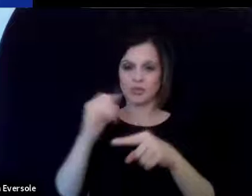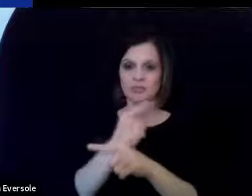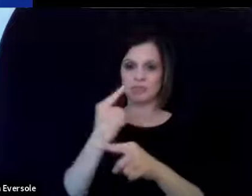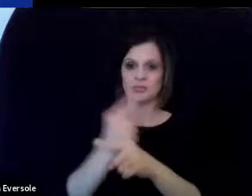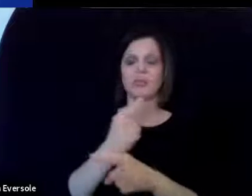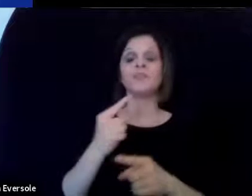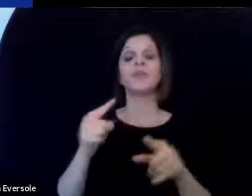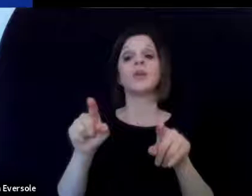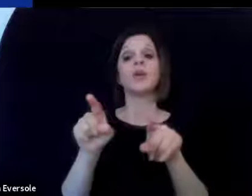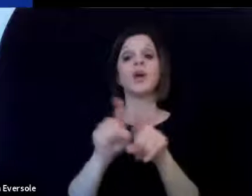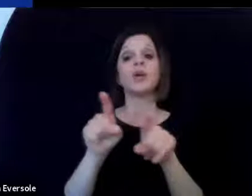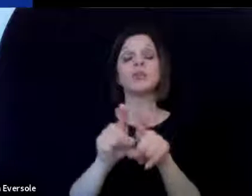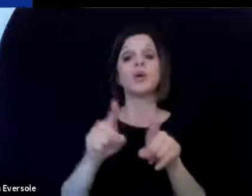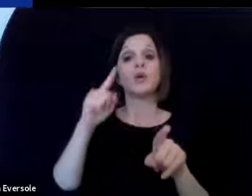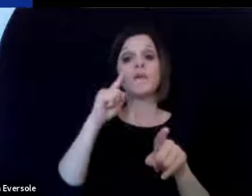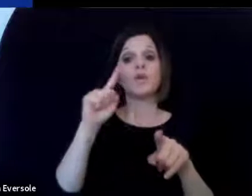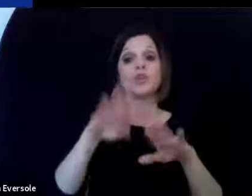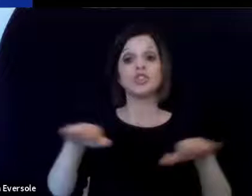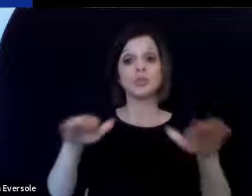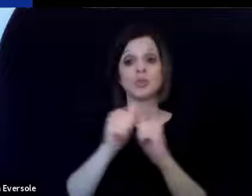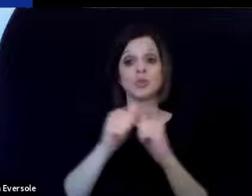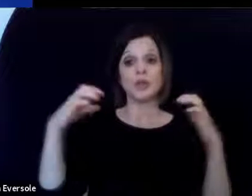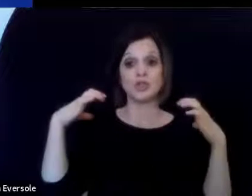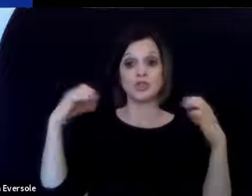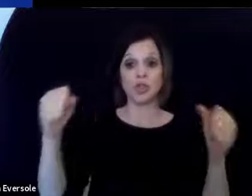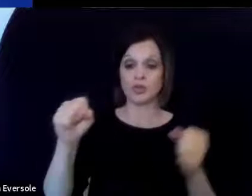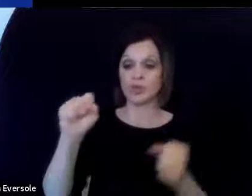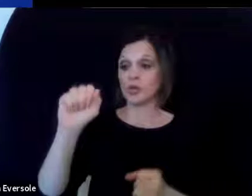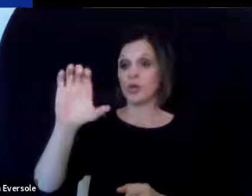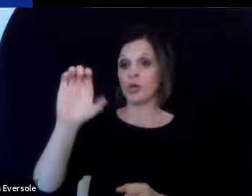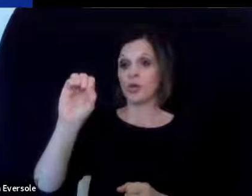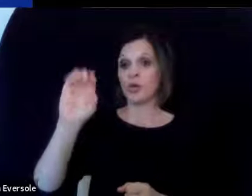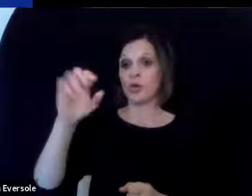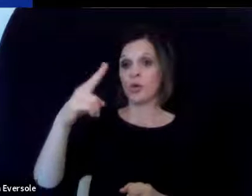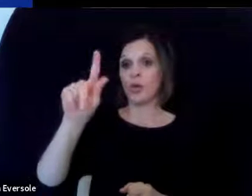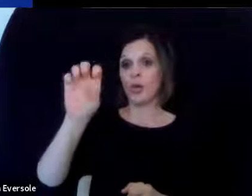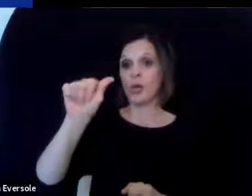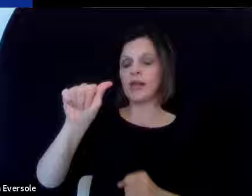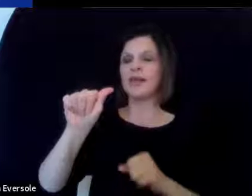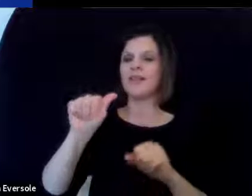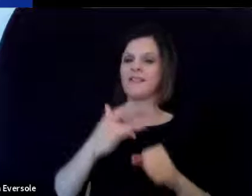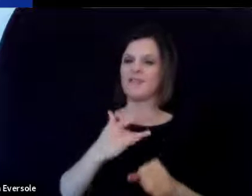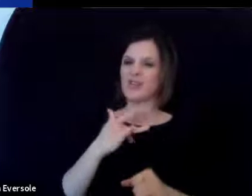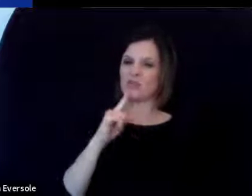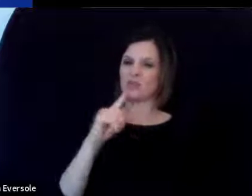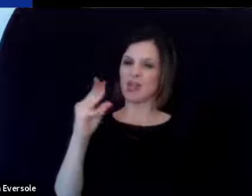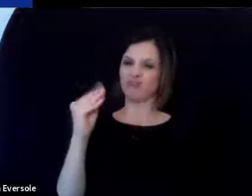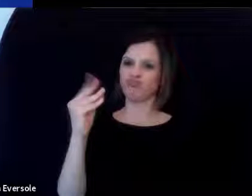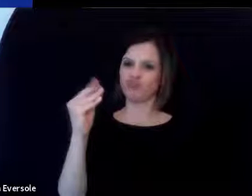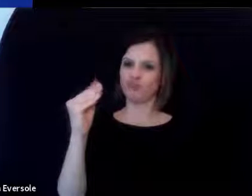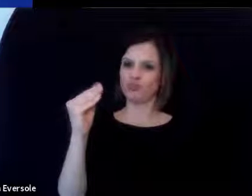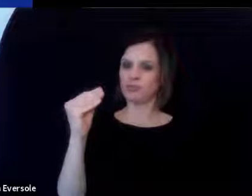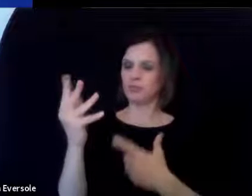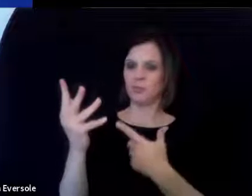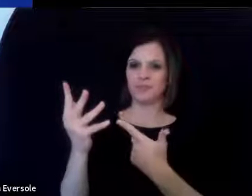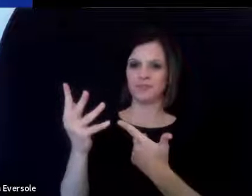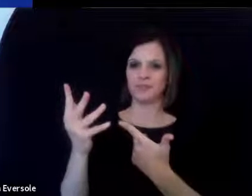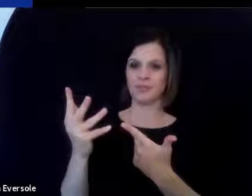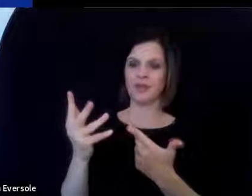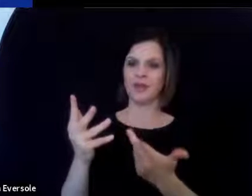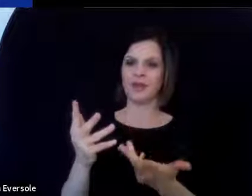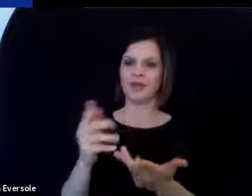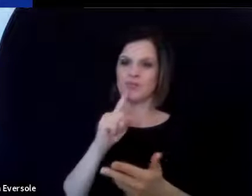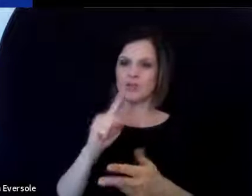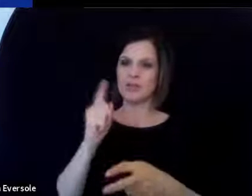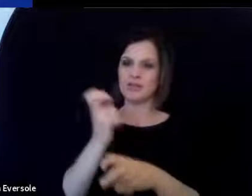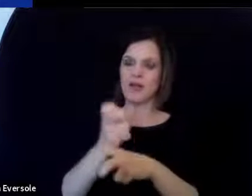spongy. And if the cochlea is really spongy, it makes it very difficult, if not impossible, for a surgeon to